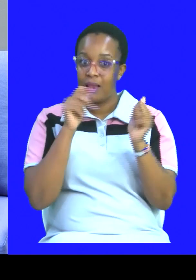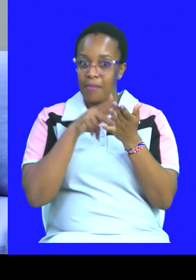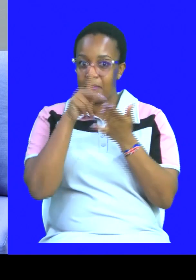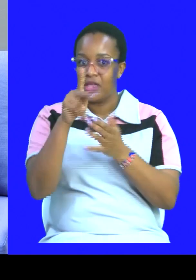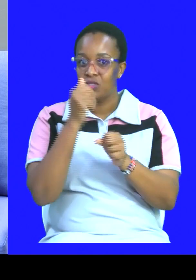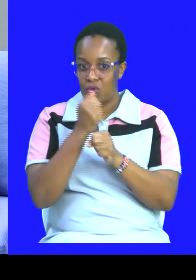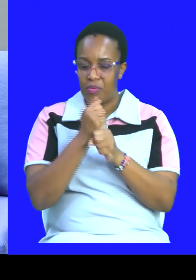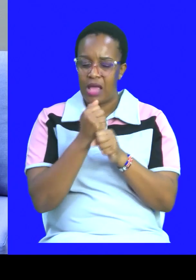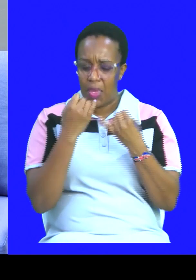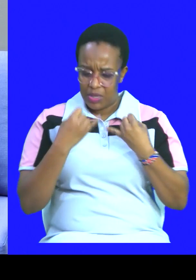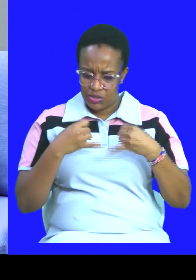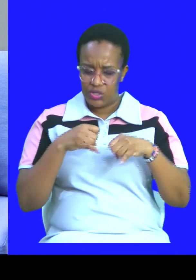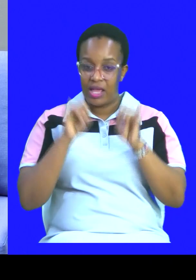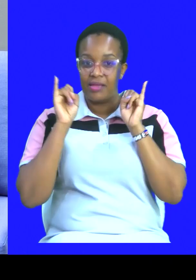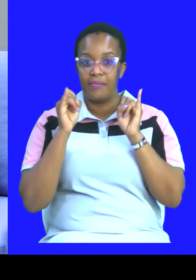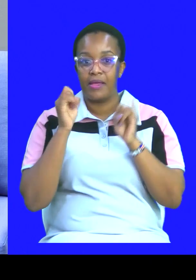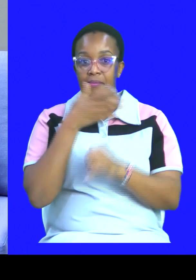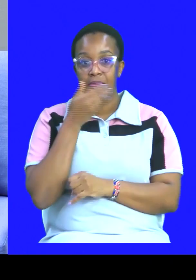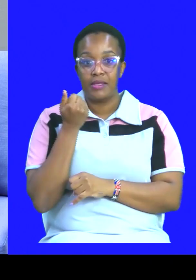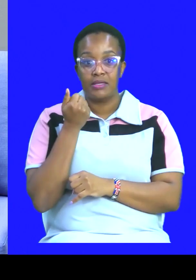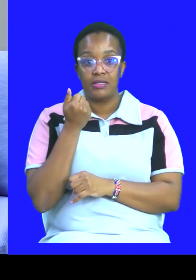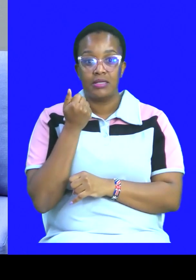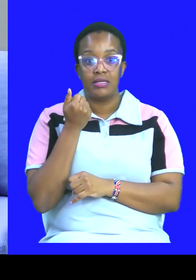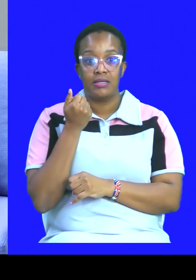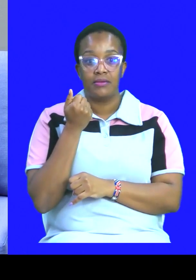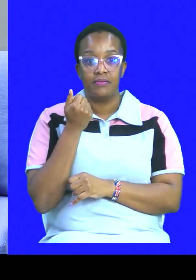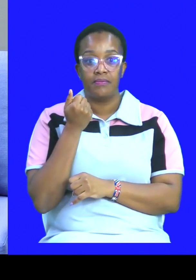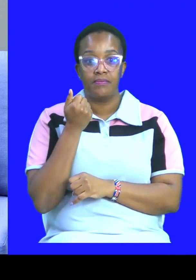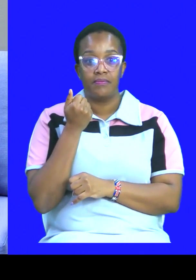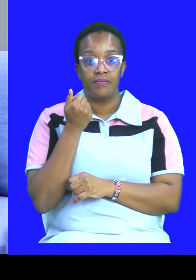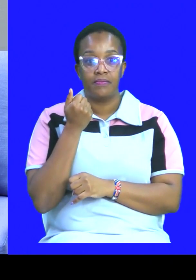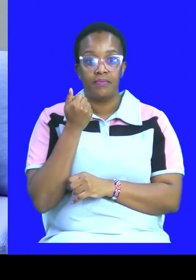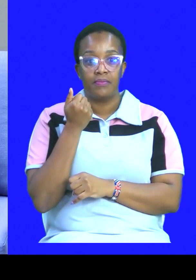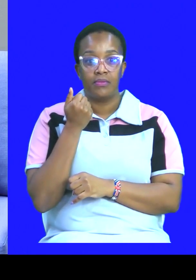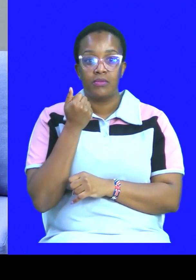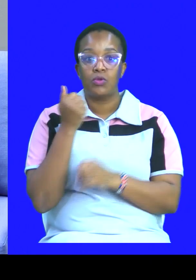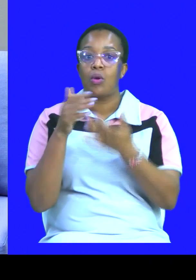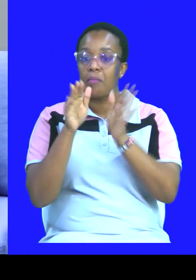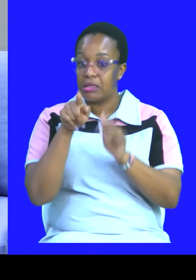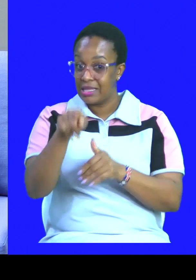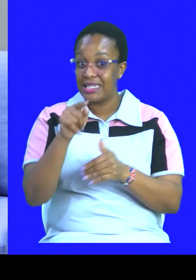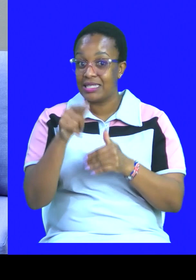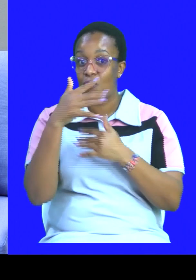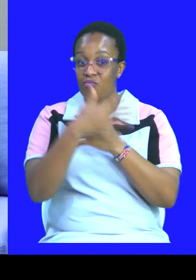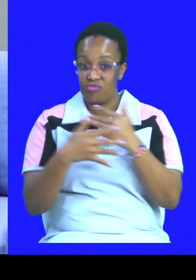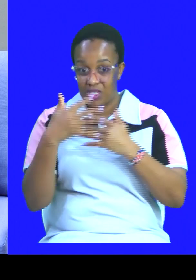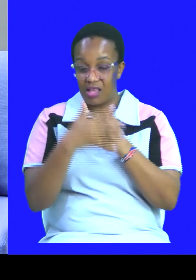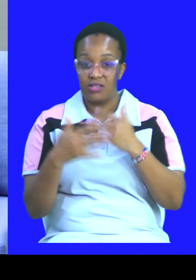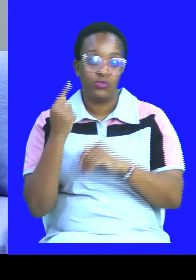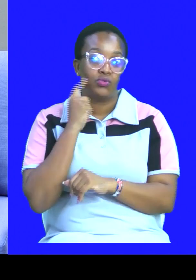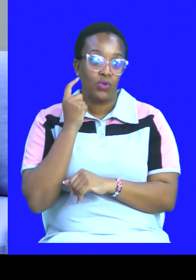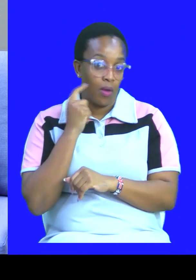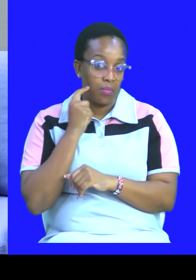would try and open something like a cyber. Let's start with the cyber